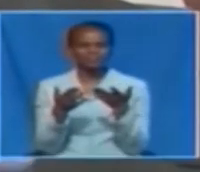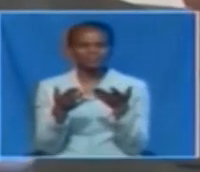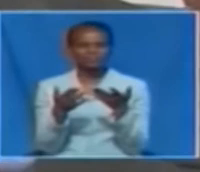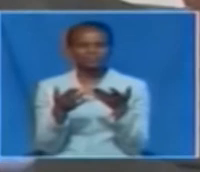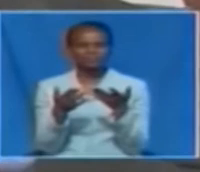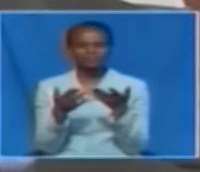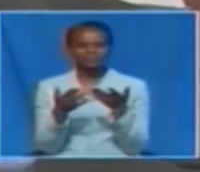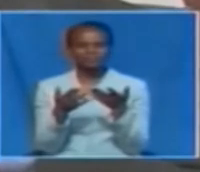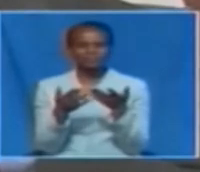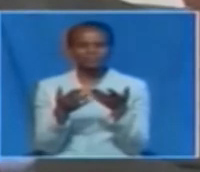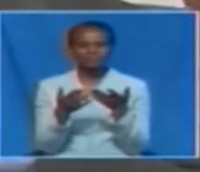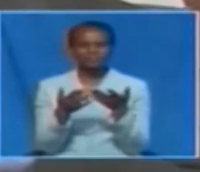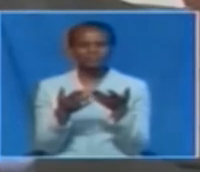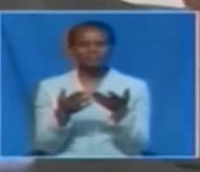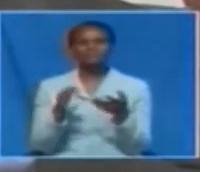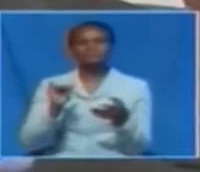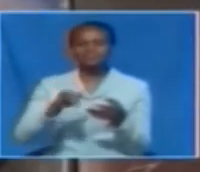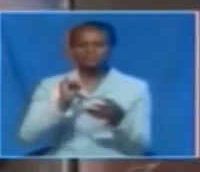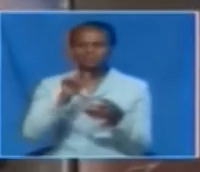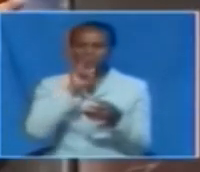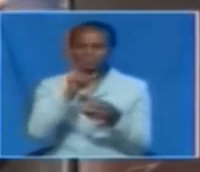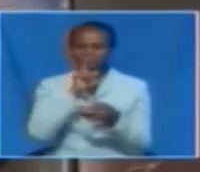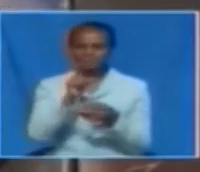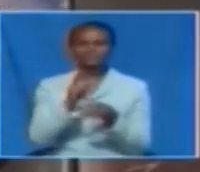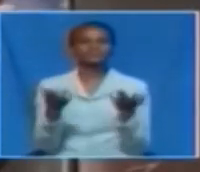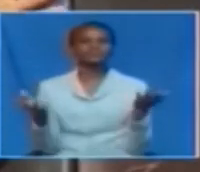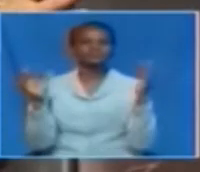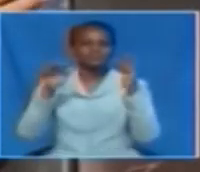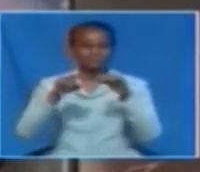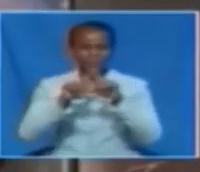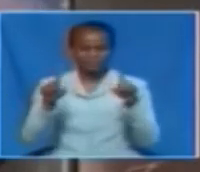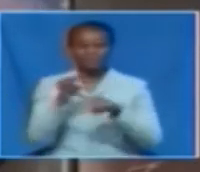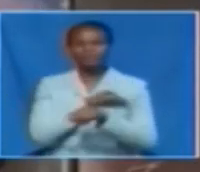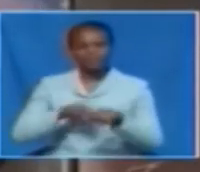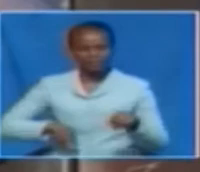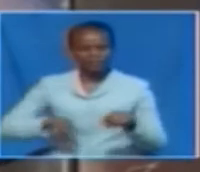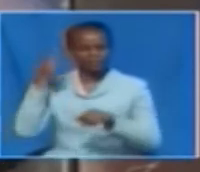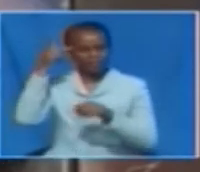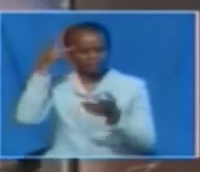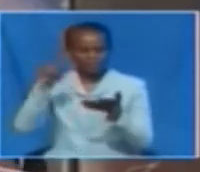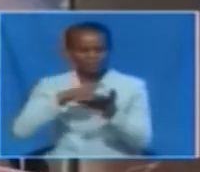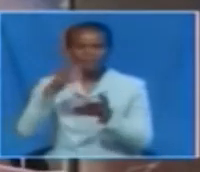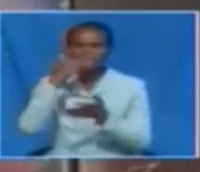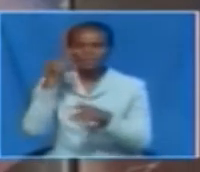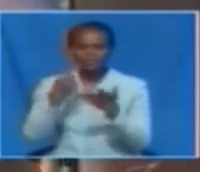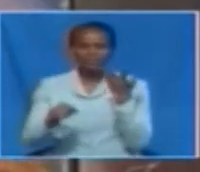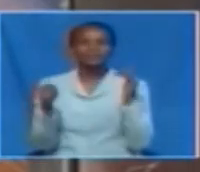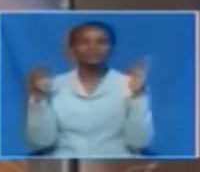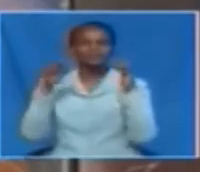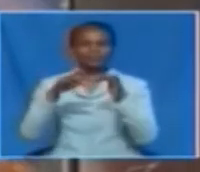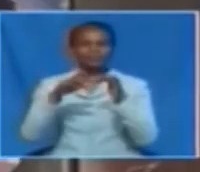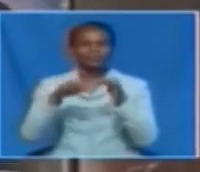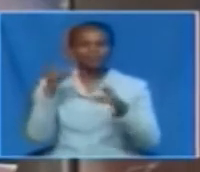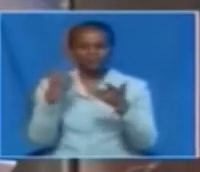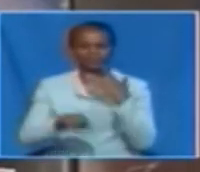only expelled some after they called for the convention. No, absolutely but they've been members all along. But they've said, you need to go for a convention. No. You are illegally, I think what you